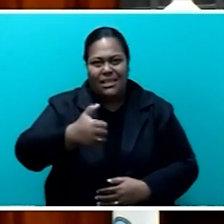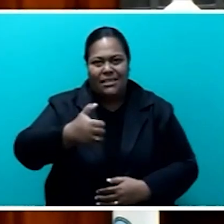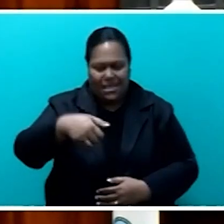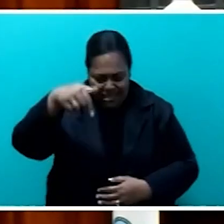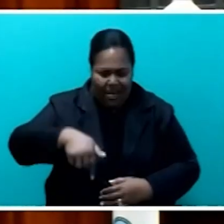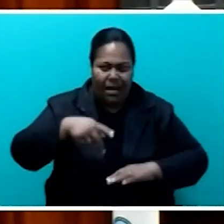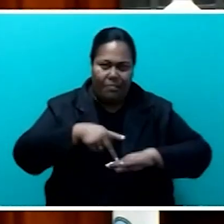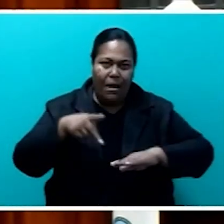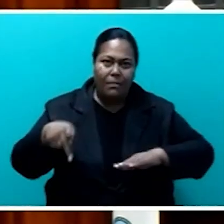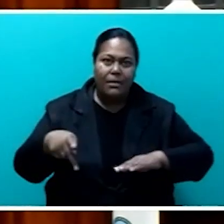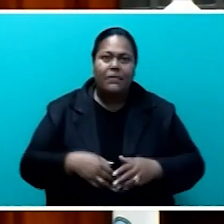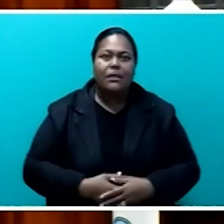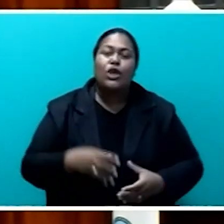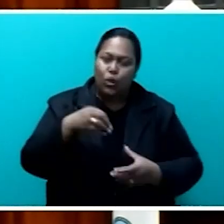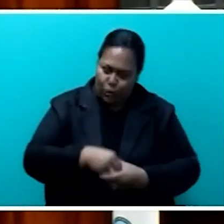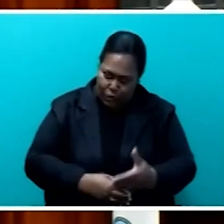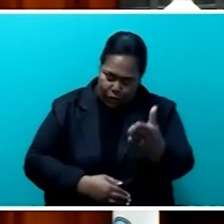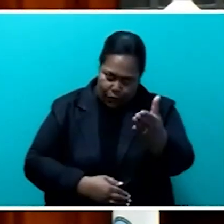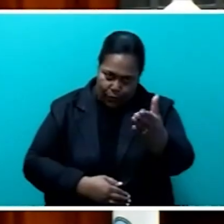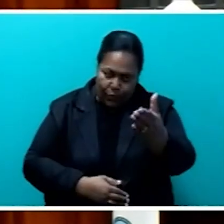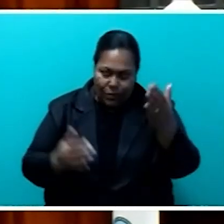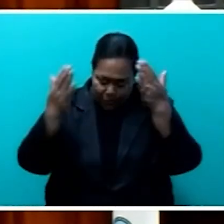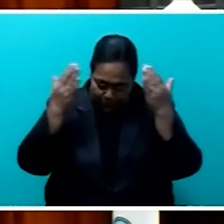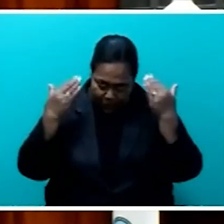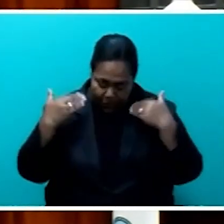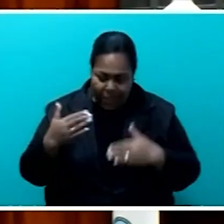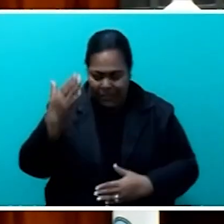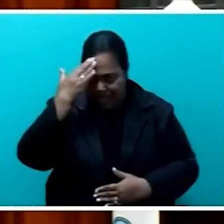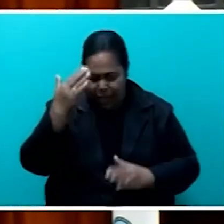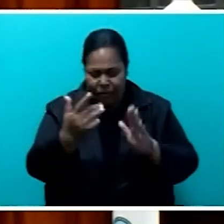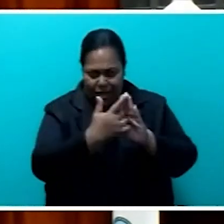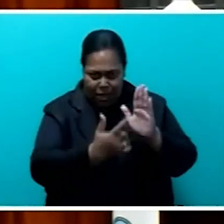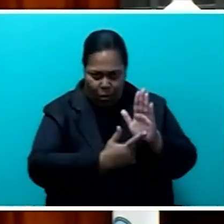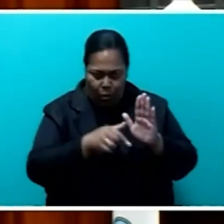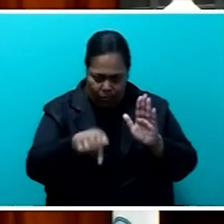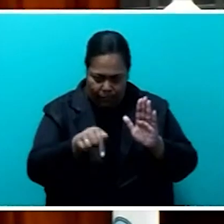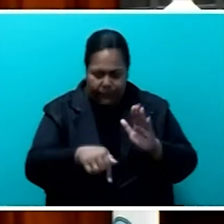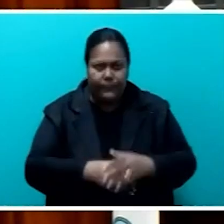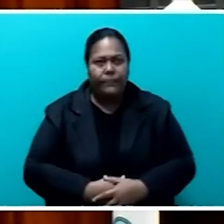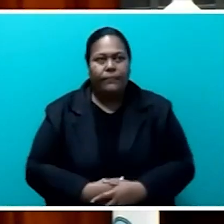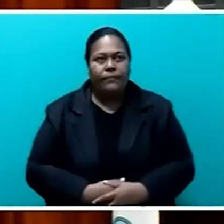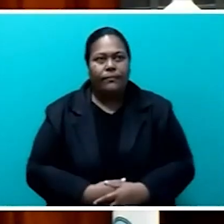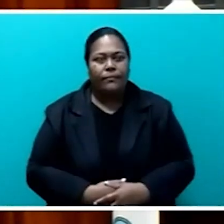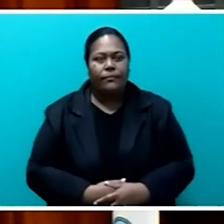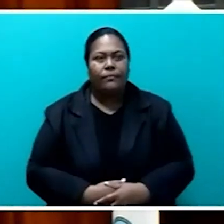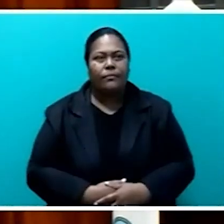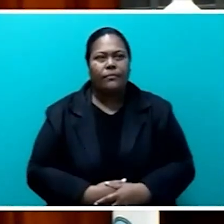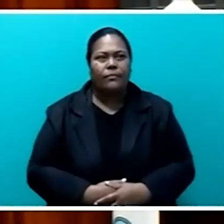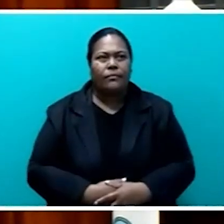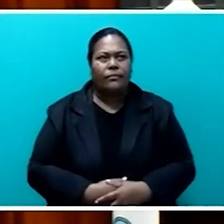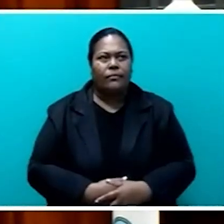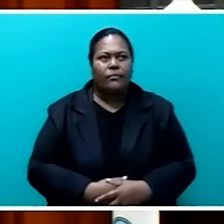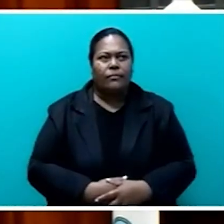floor, including you, Mr. Speaker, as the head of the legislature. In closing, to use the analogy of a potter